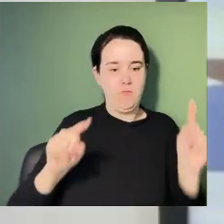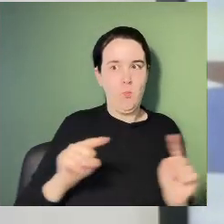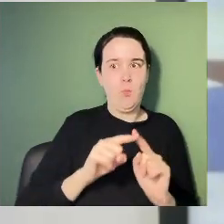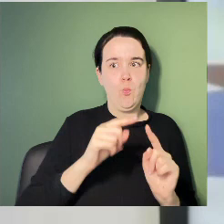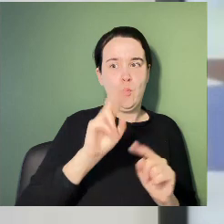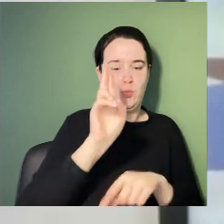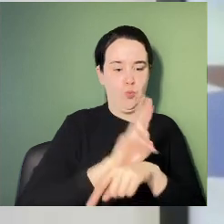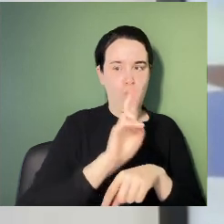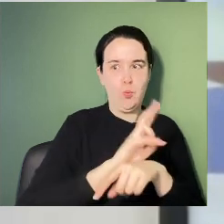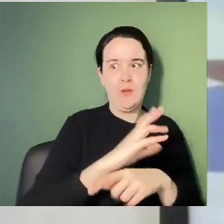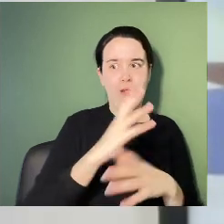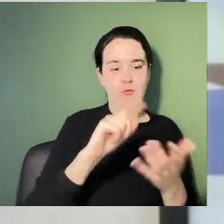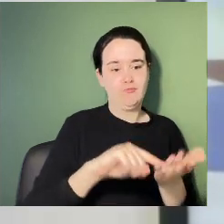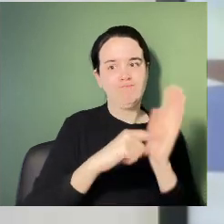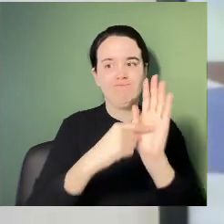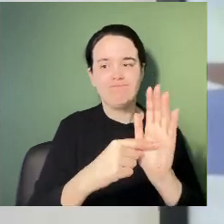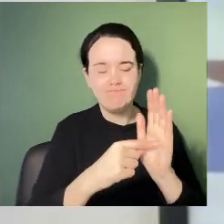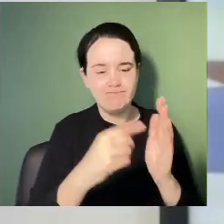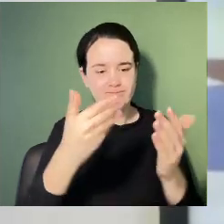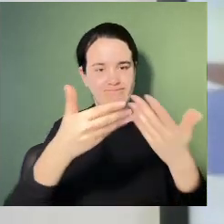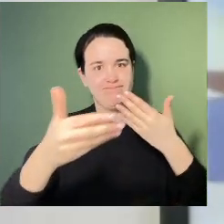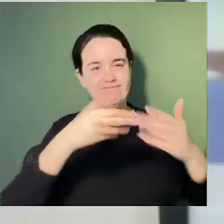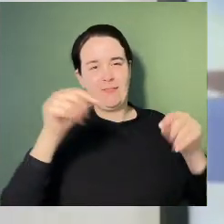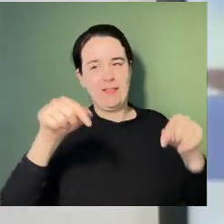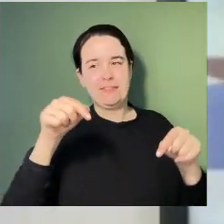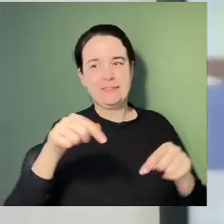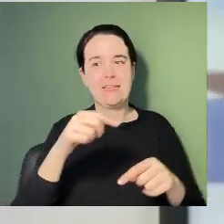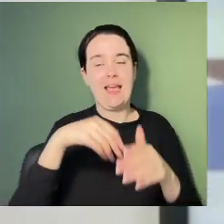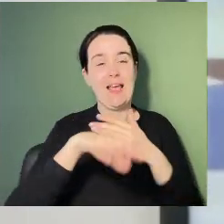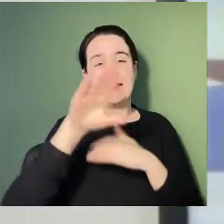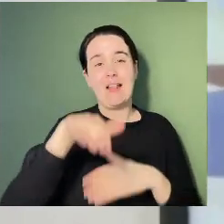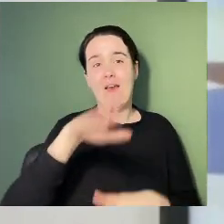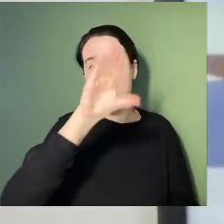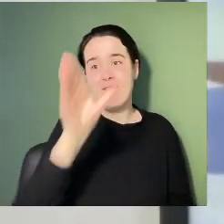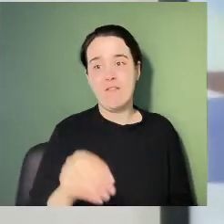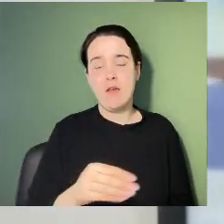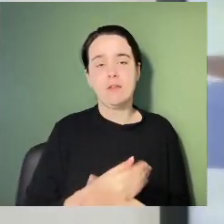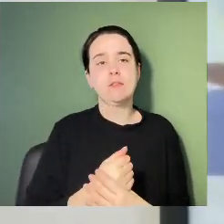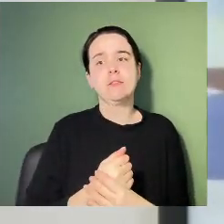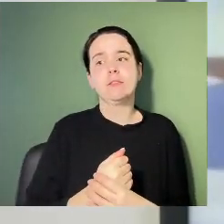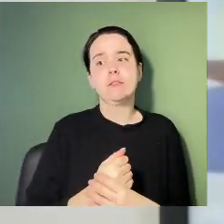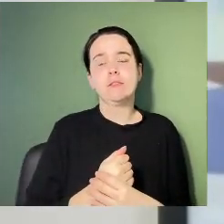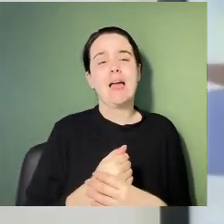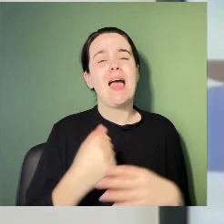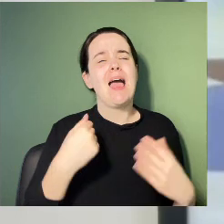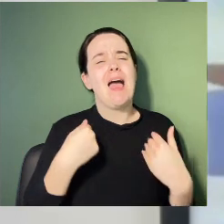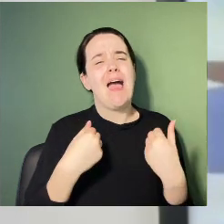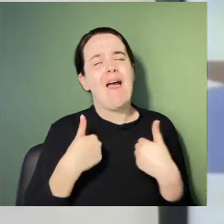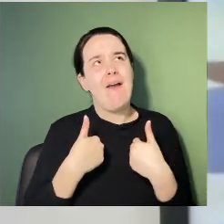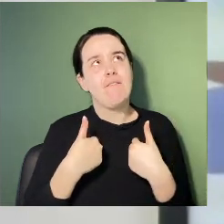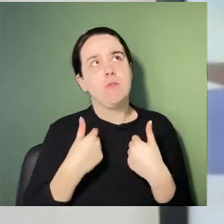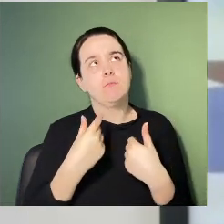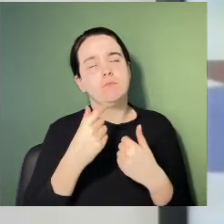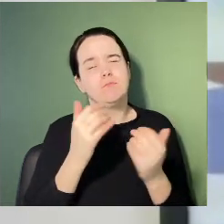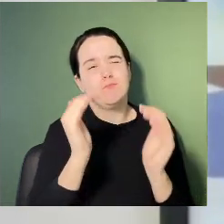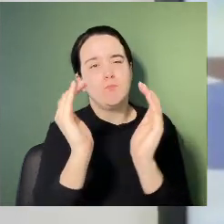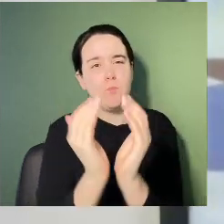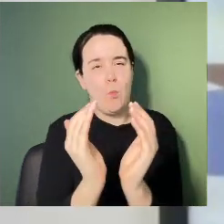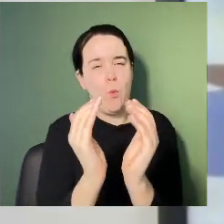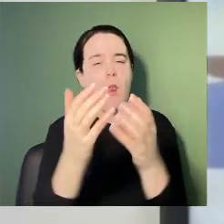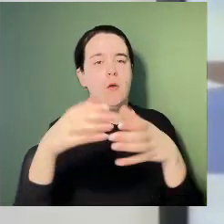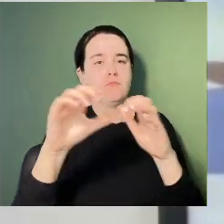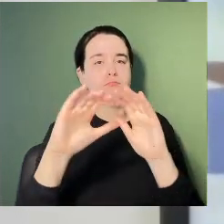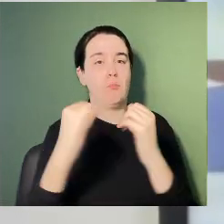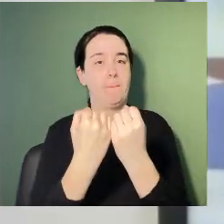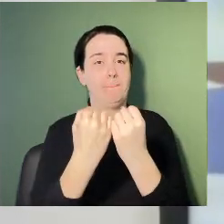Africa, we have a very small pool of elite donors who make